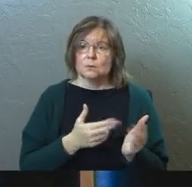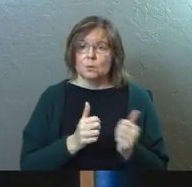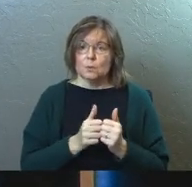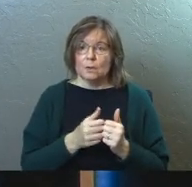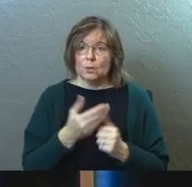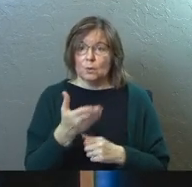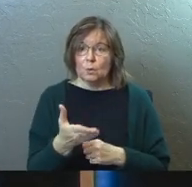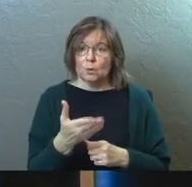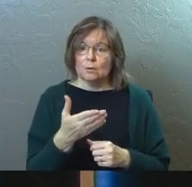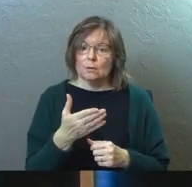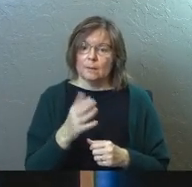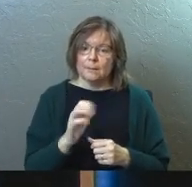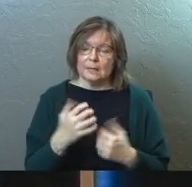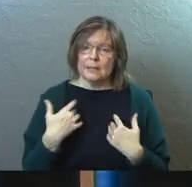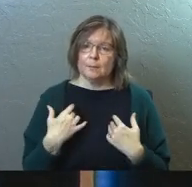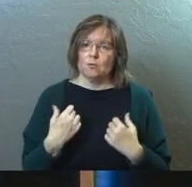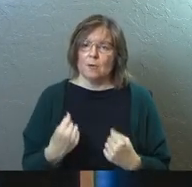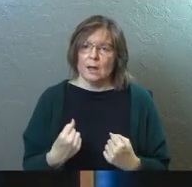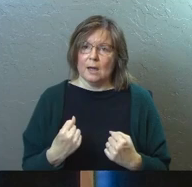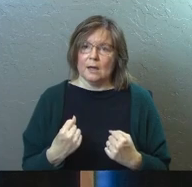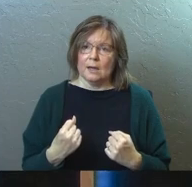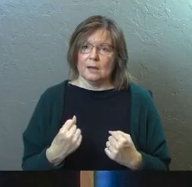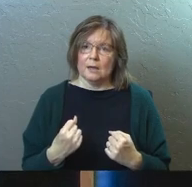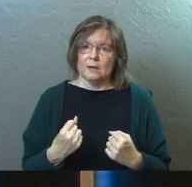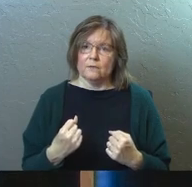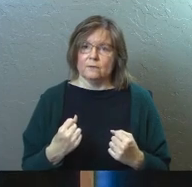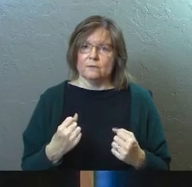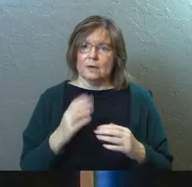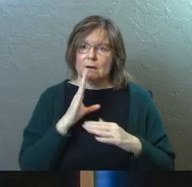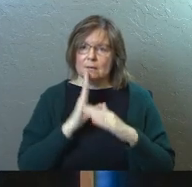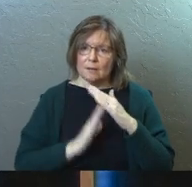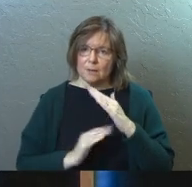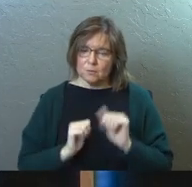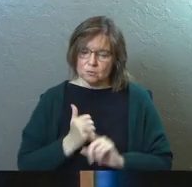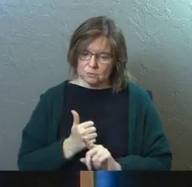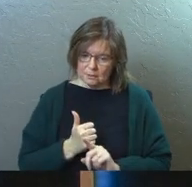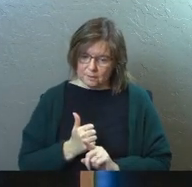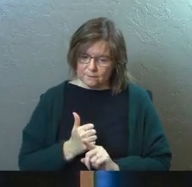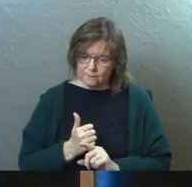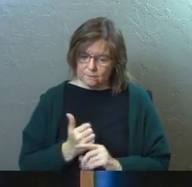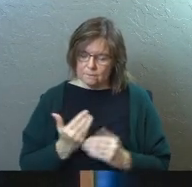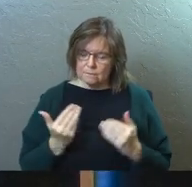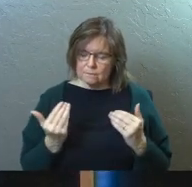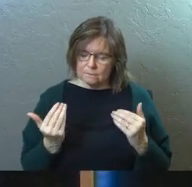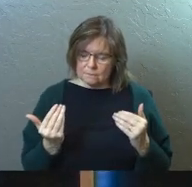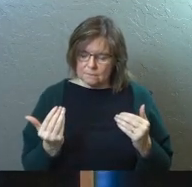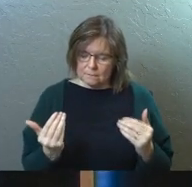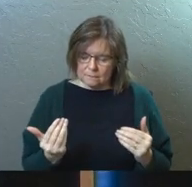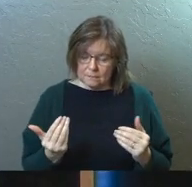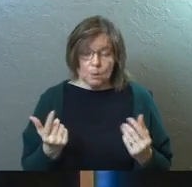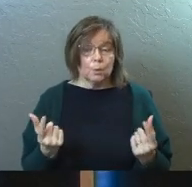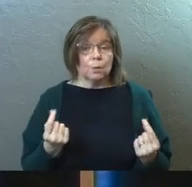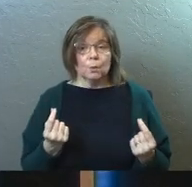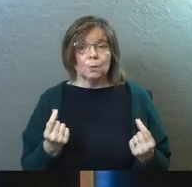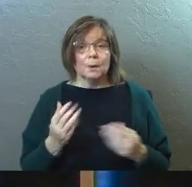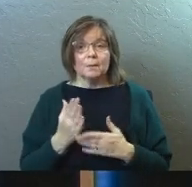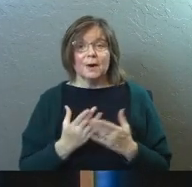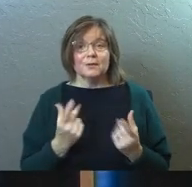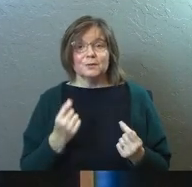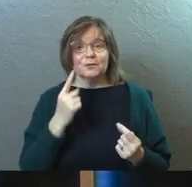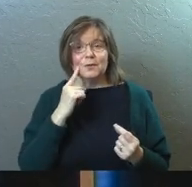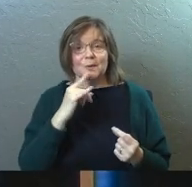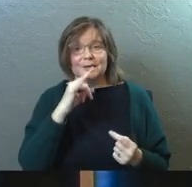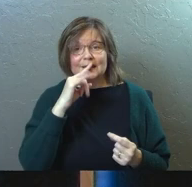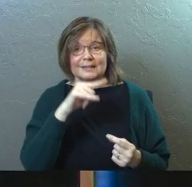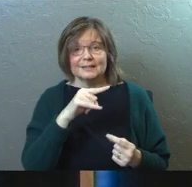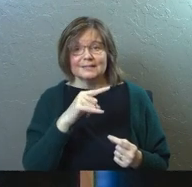honest with you. Be brave. Lower yourself. And when you do all those things, here's part of what you'll be doing to your